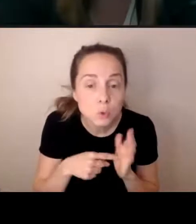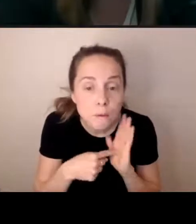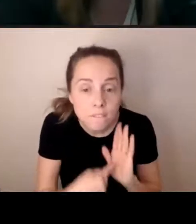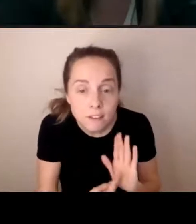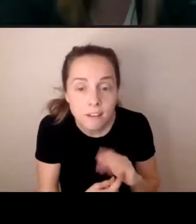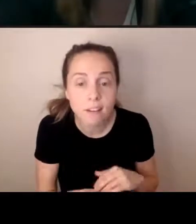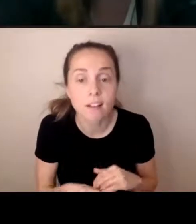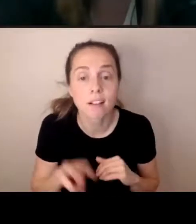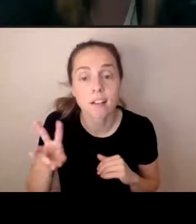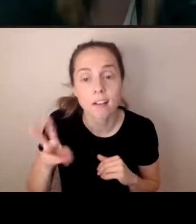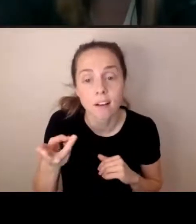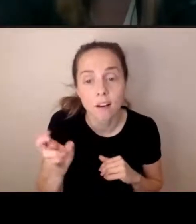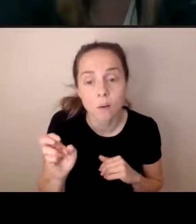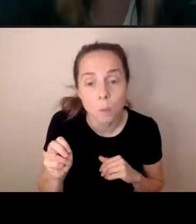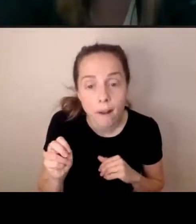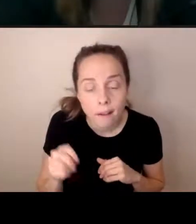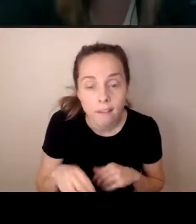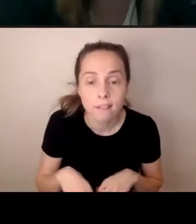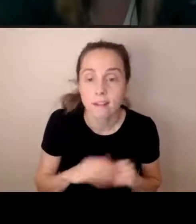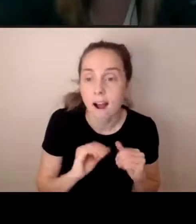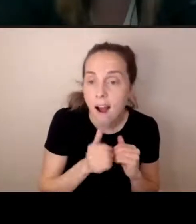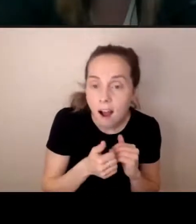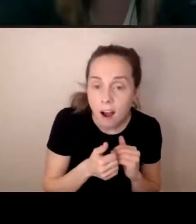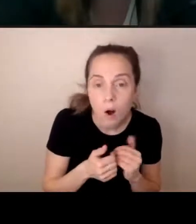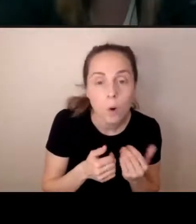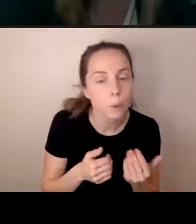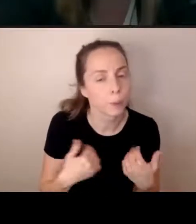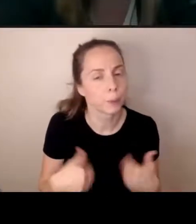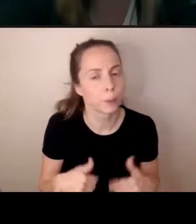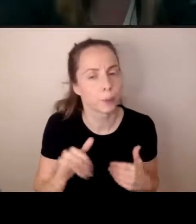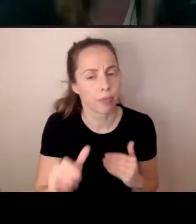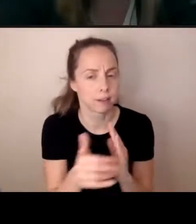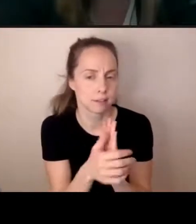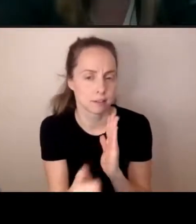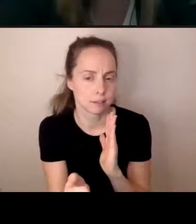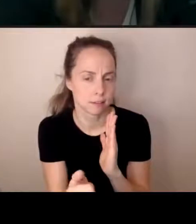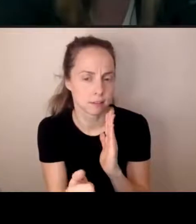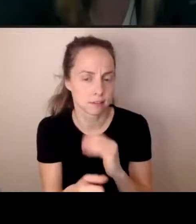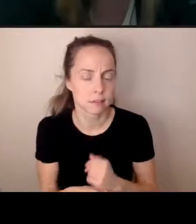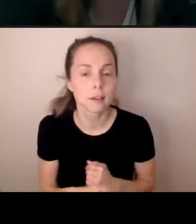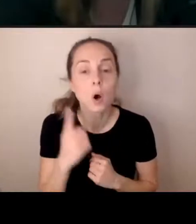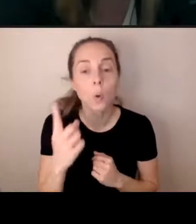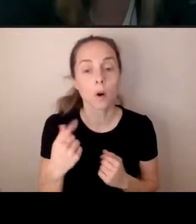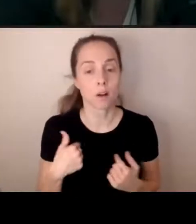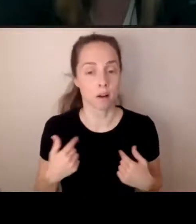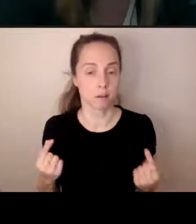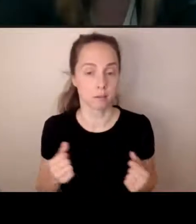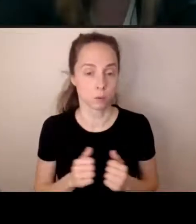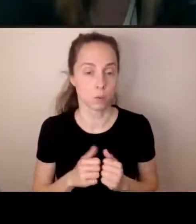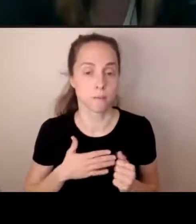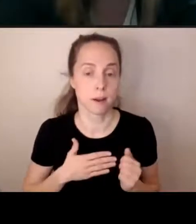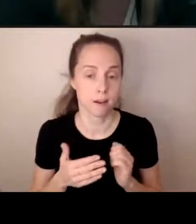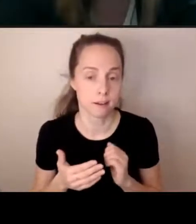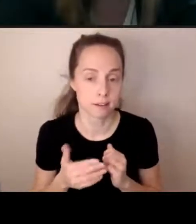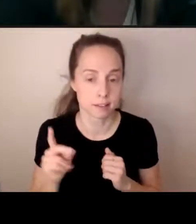And that's a skill, and one thing I do a lot with my disability is I make jokes about